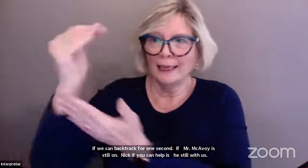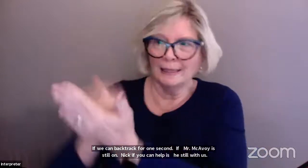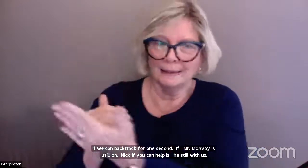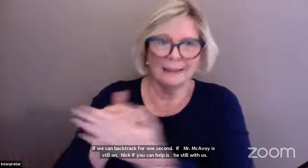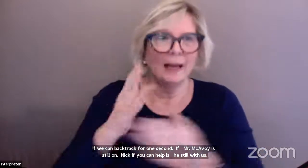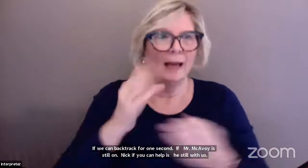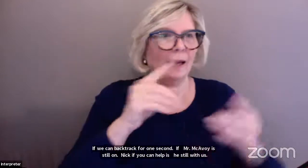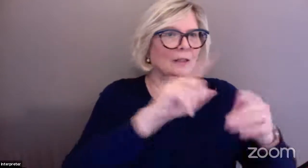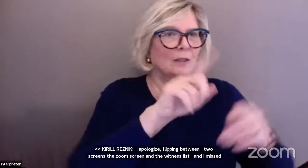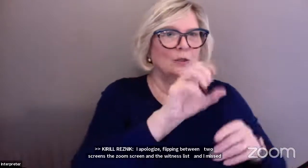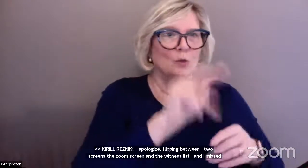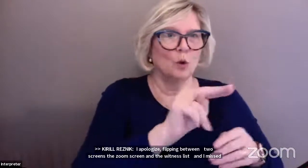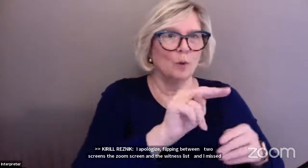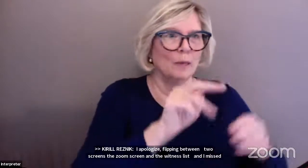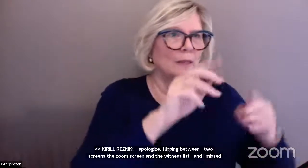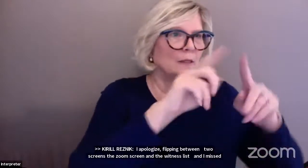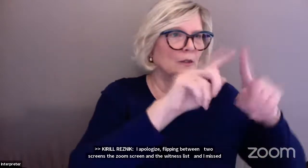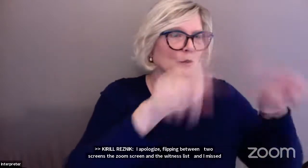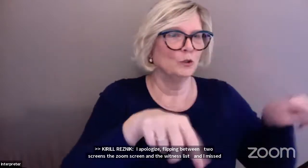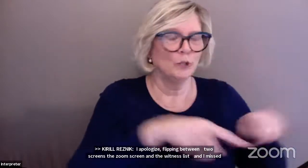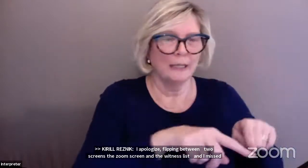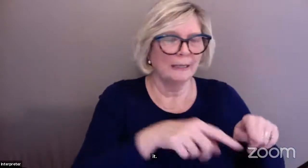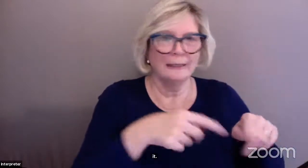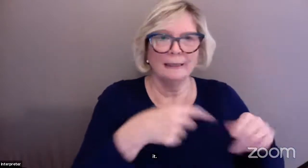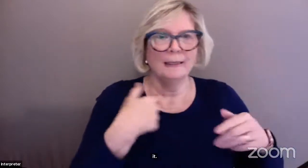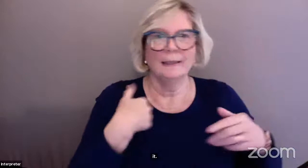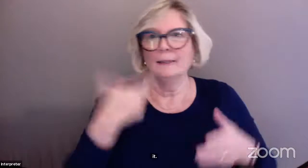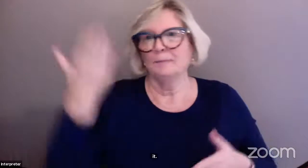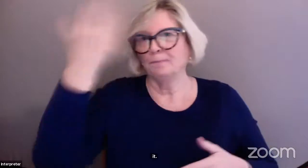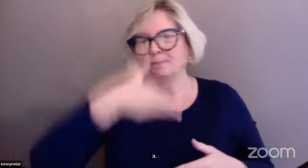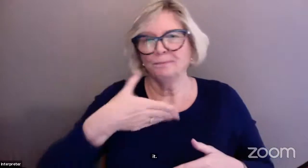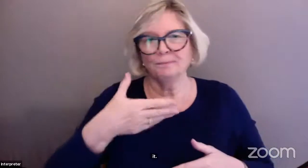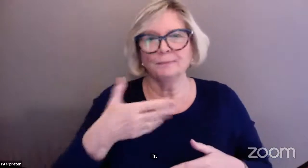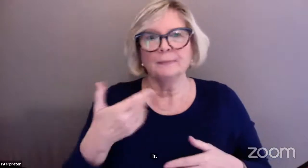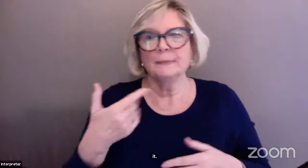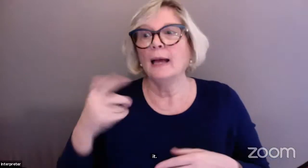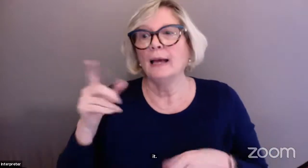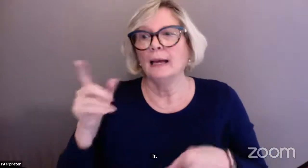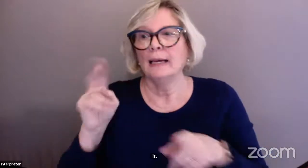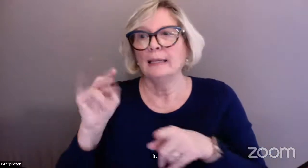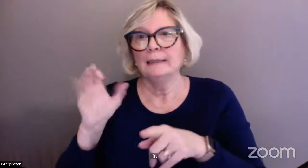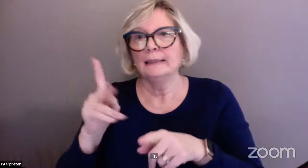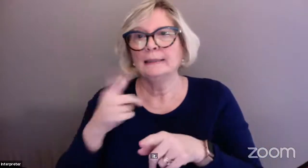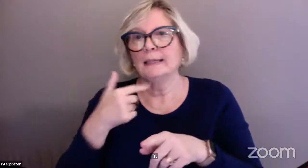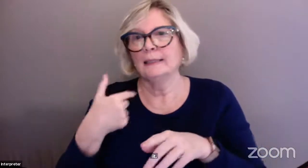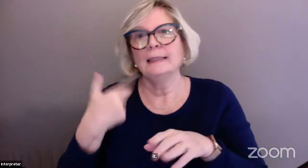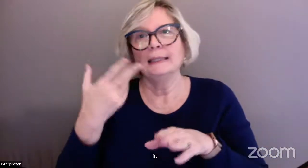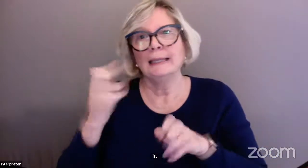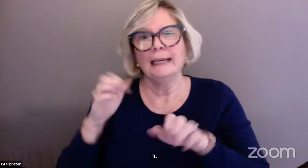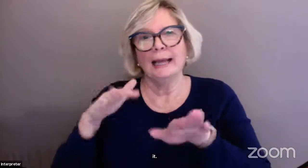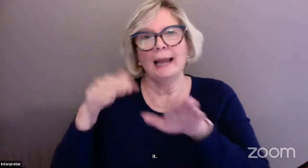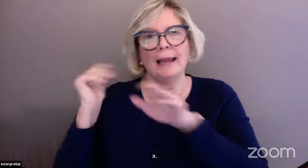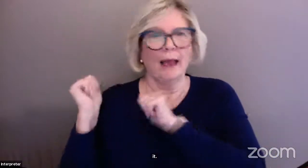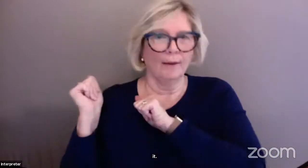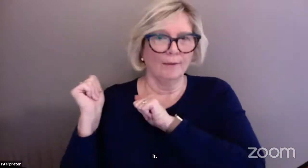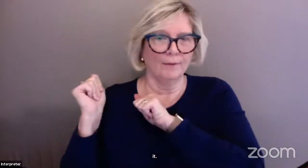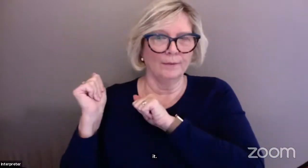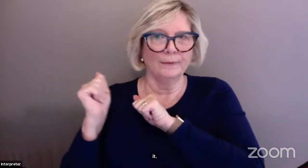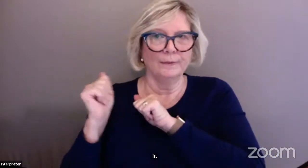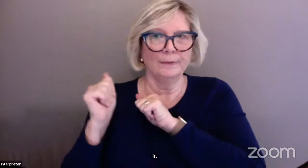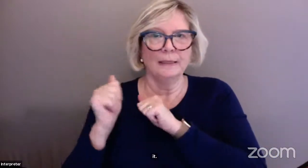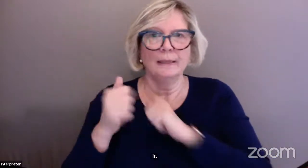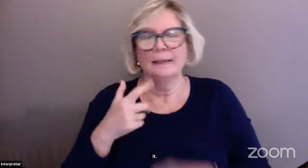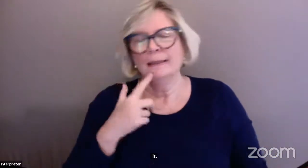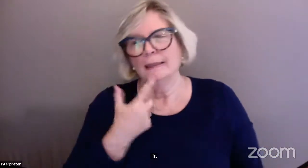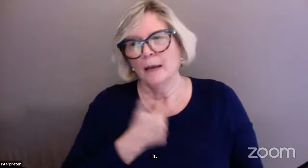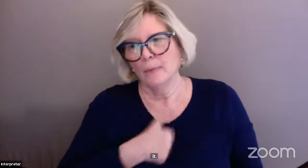I believe he has left. I don't believe he is with us anymore. I apologize. Try and keep that to a minimum. I hate to have